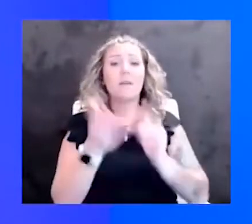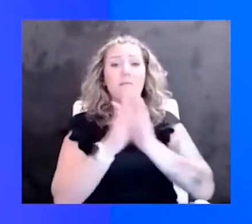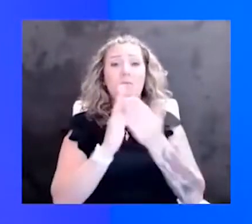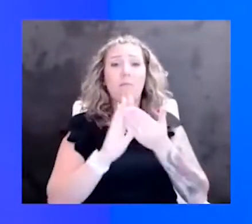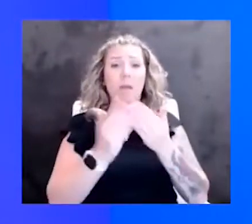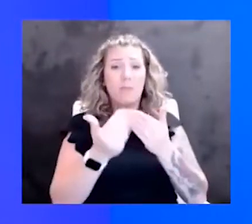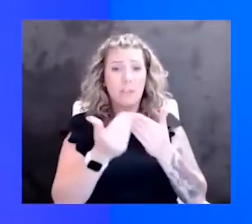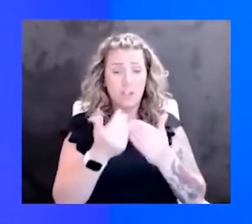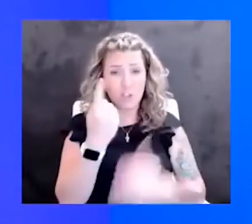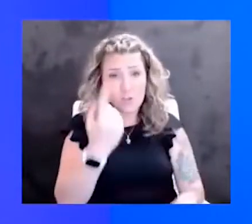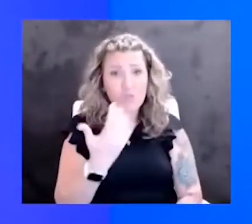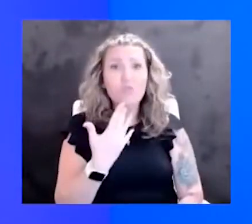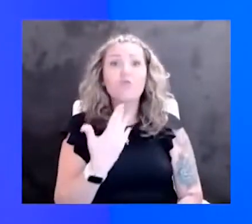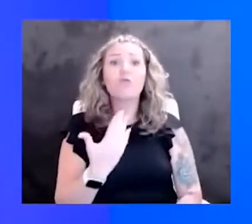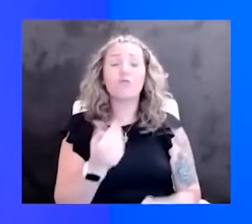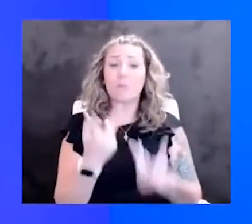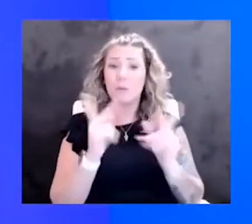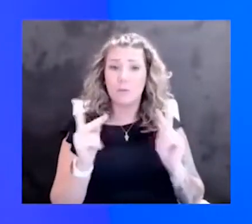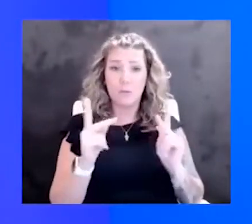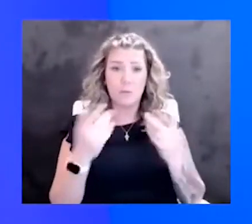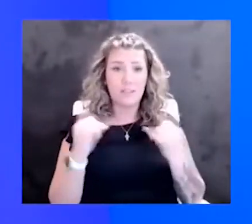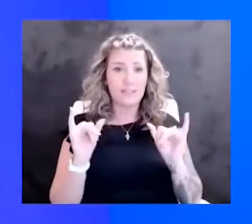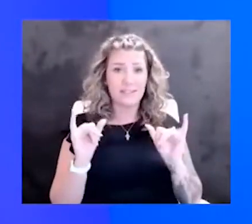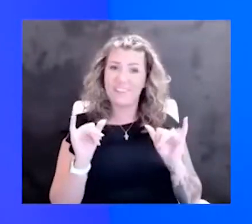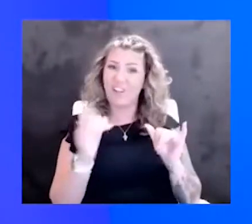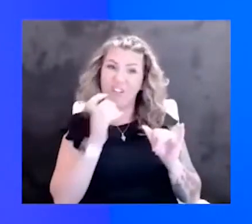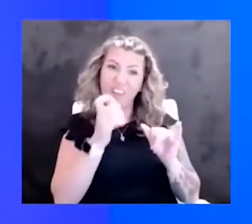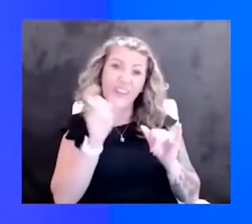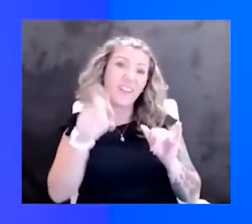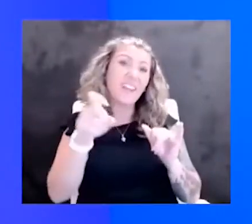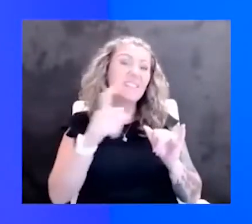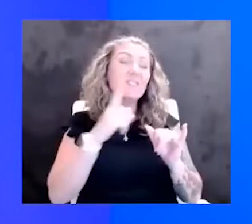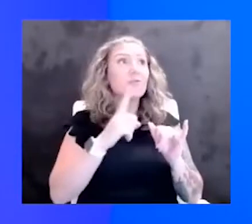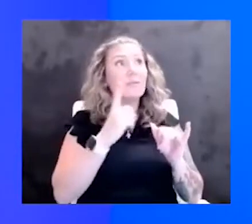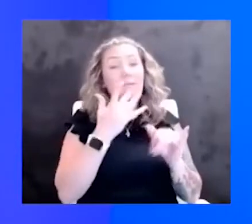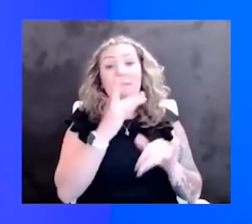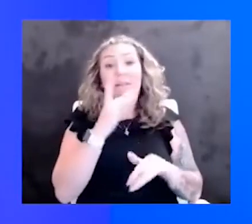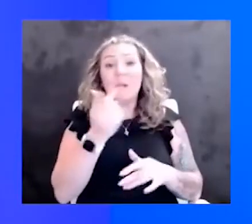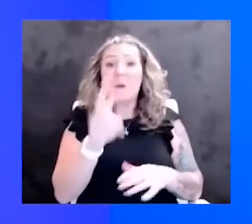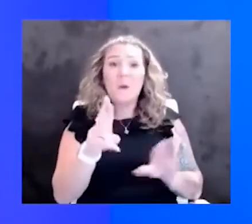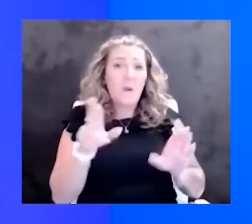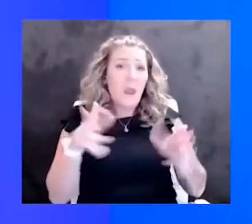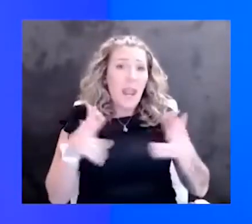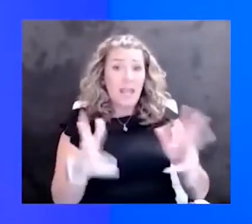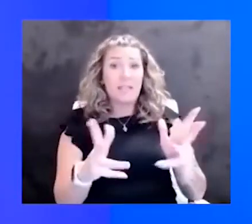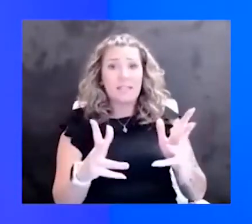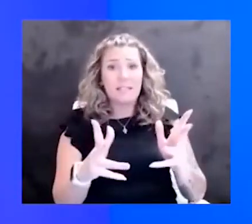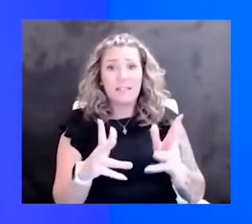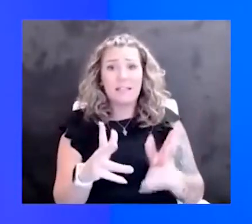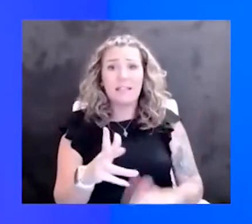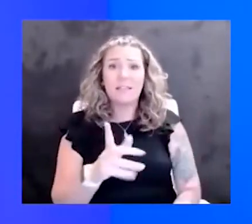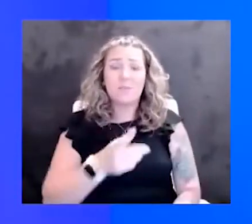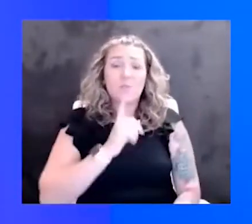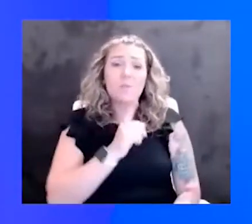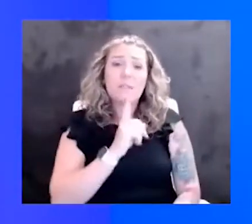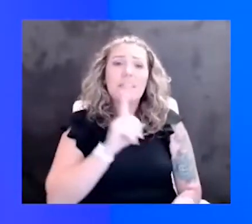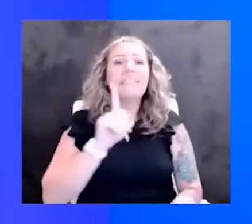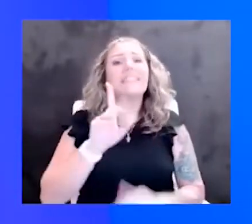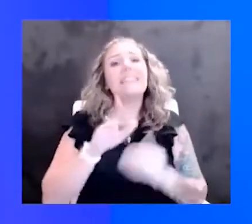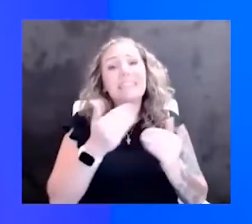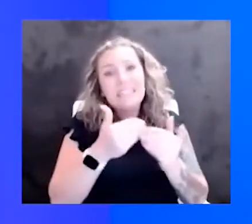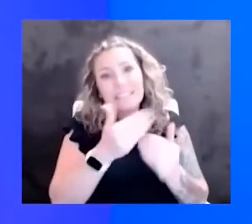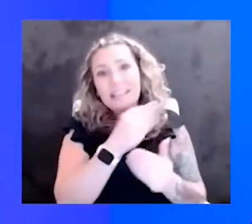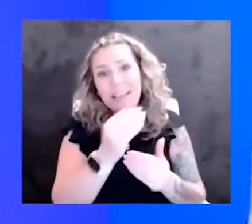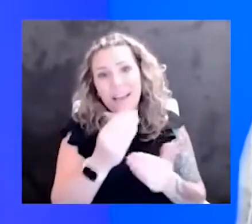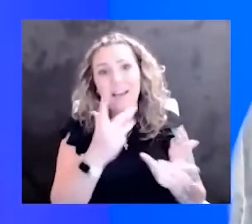a lot of people still that aren't even necessarily reluctant or hesitant to get the vaccine, it has to be really easy and almost come to them.